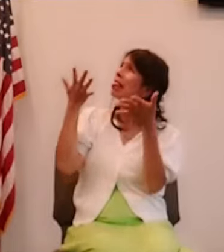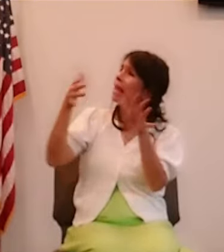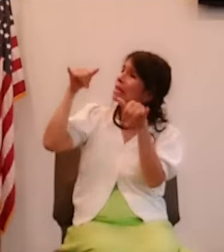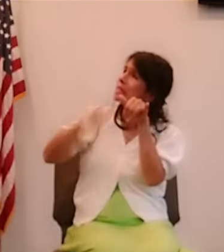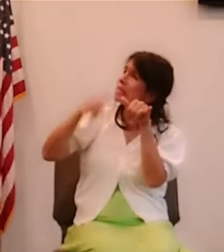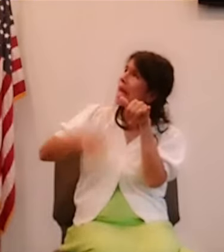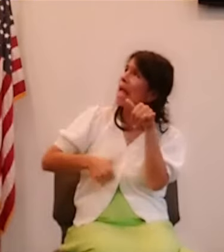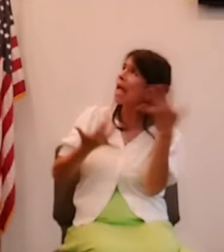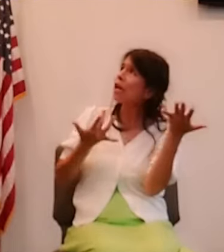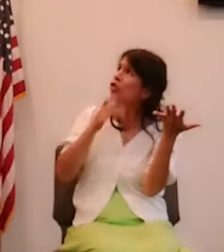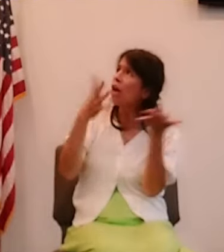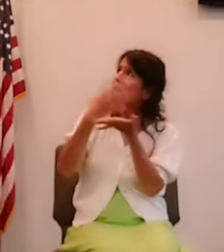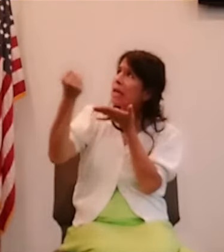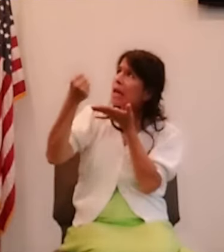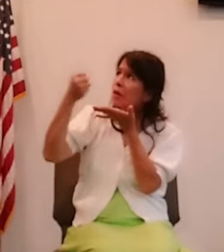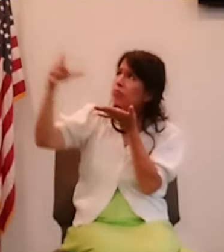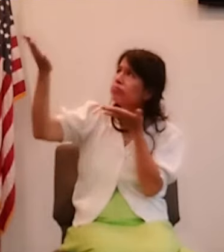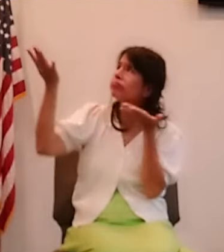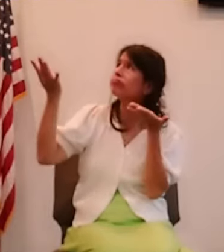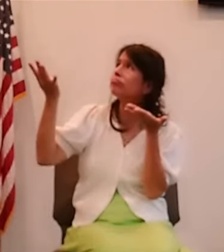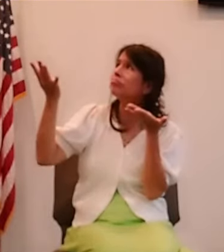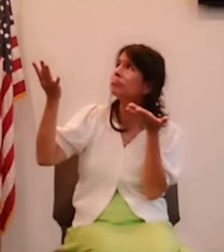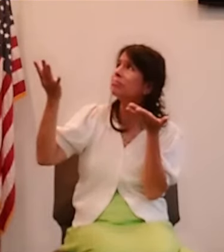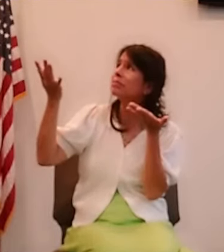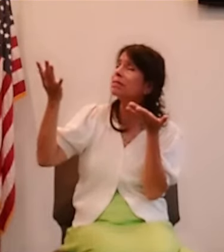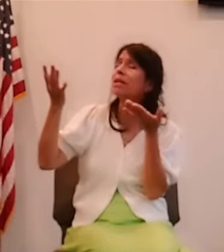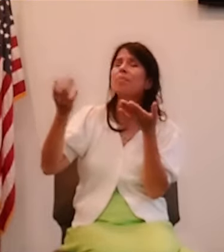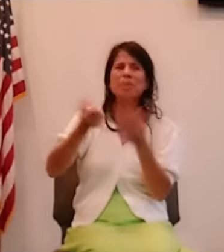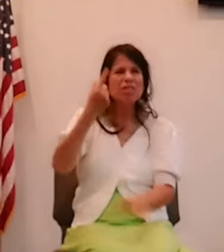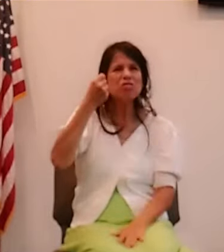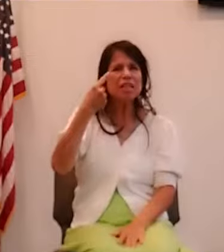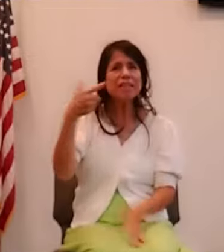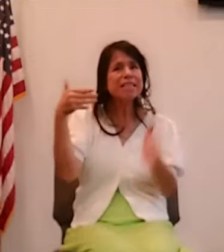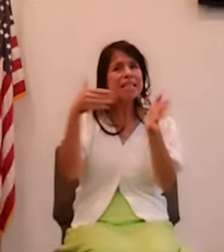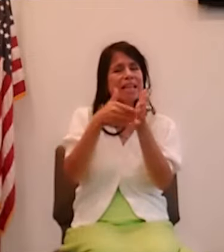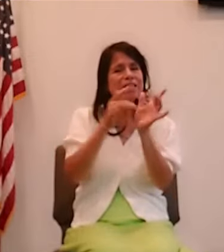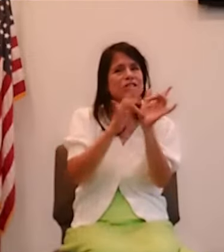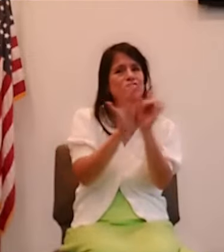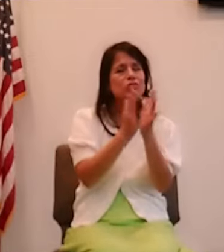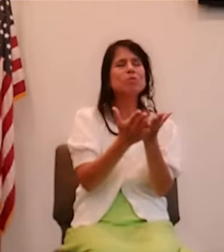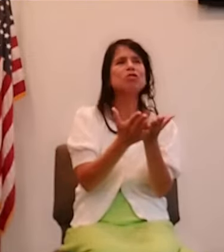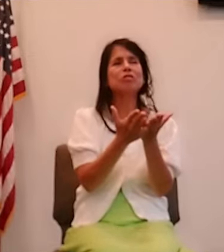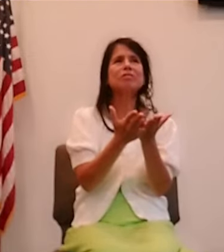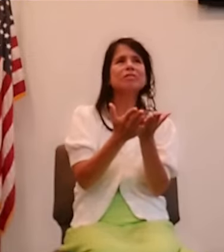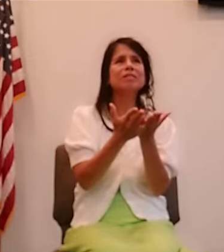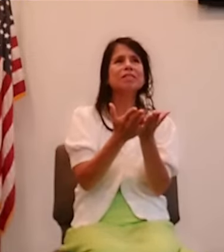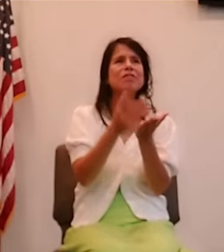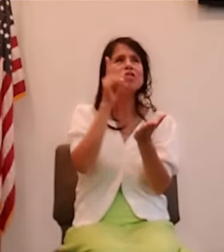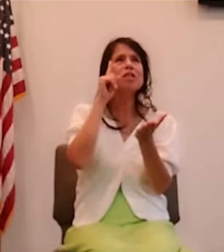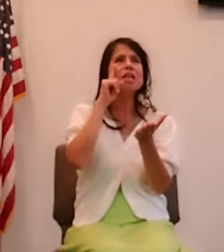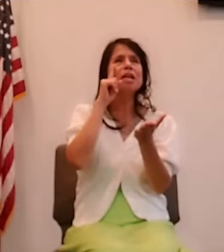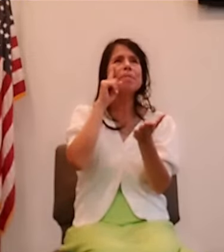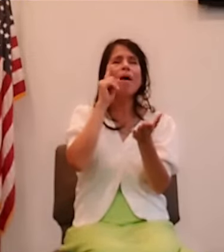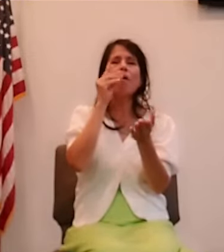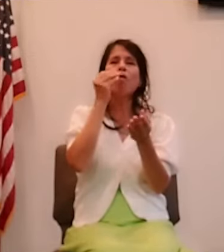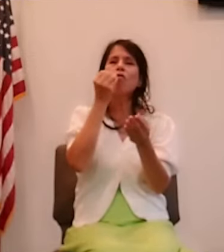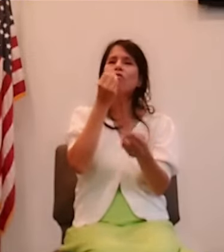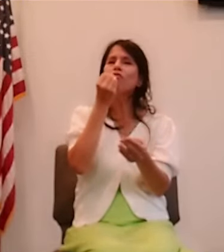the scripture, I think, to think like that, or could be antithetical. If you think about manna in the Old